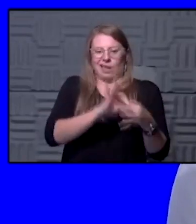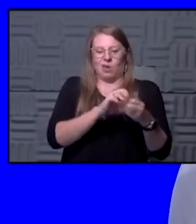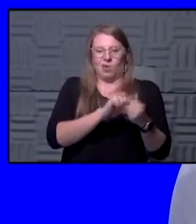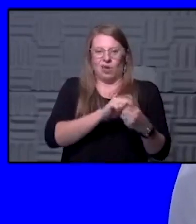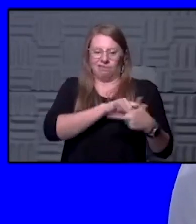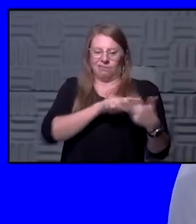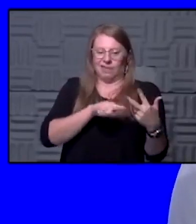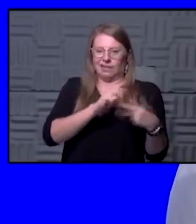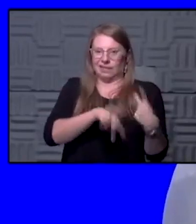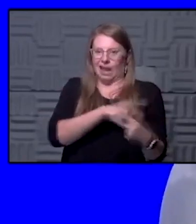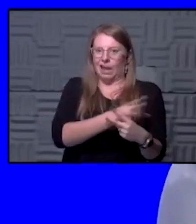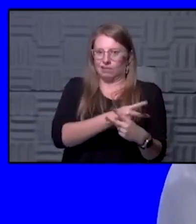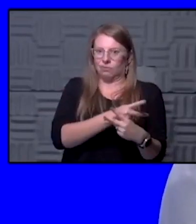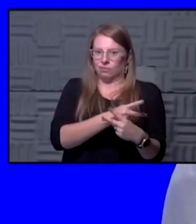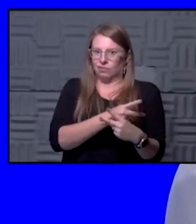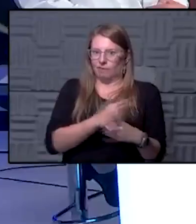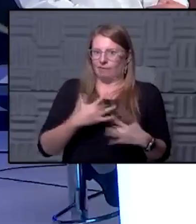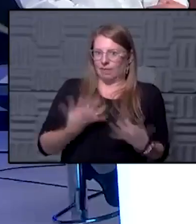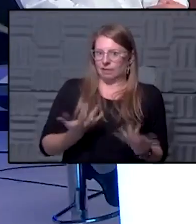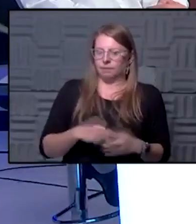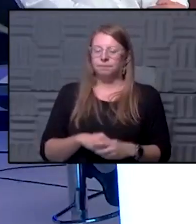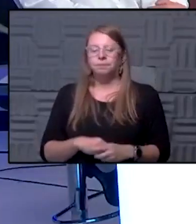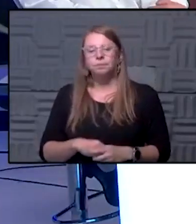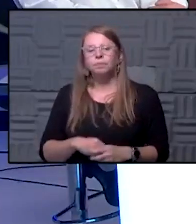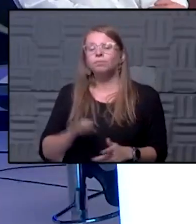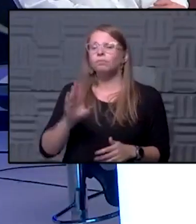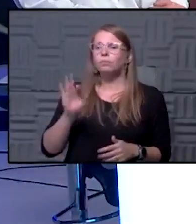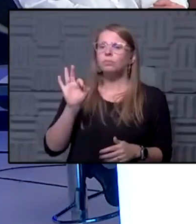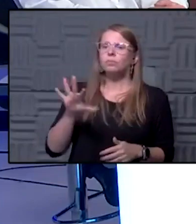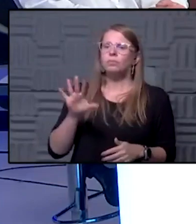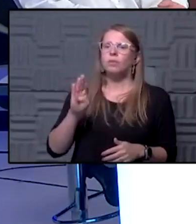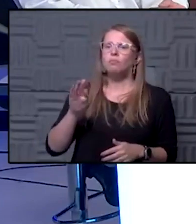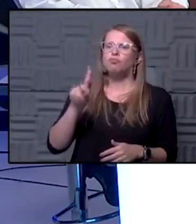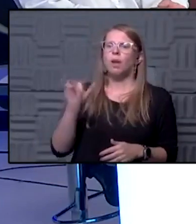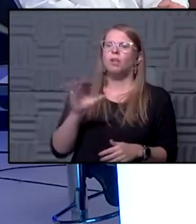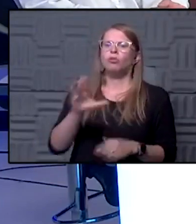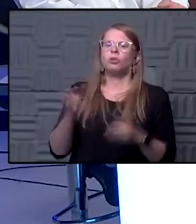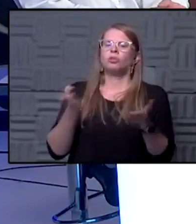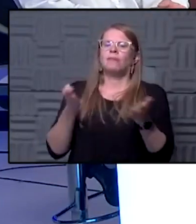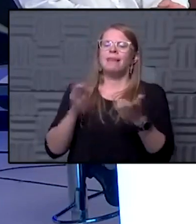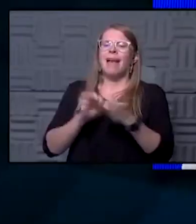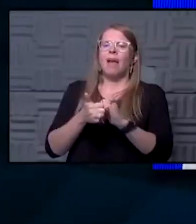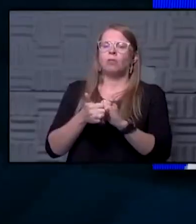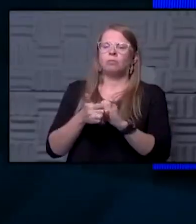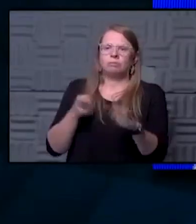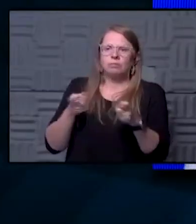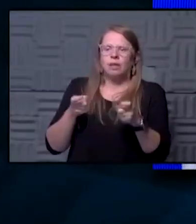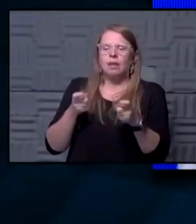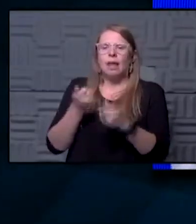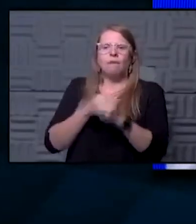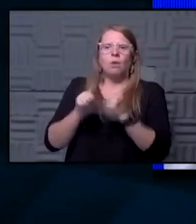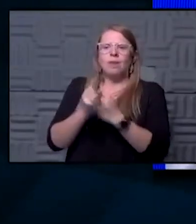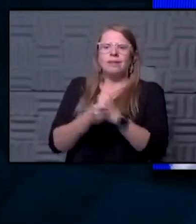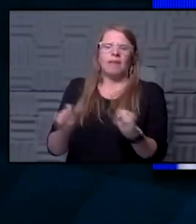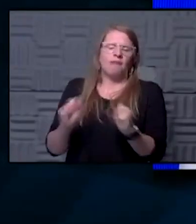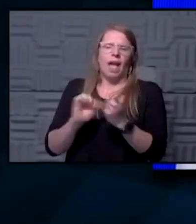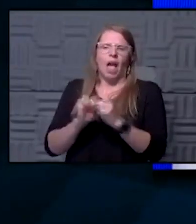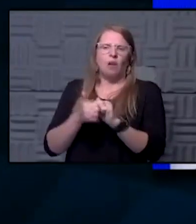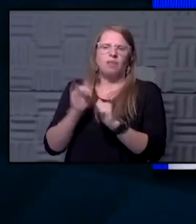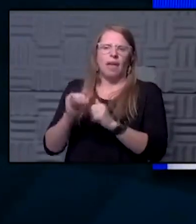those types of get-togethers. Pastor Brady, how have you handled your services? Because you said you're trying to keep everybody safe. How's that been going? And then I'm going to